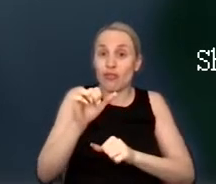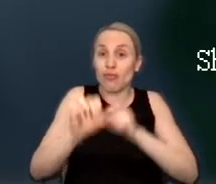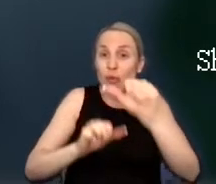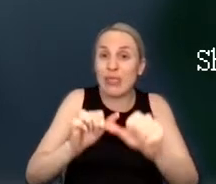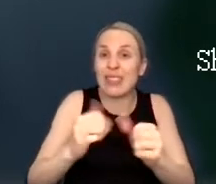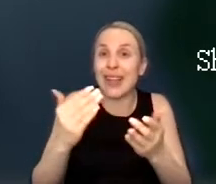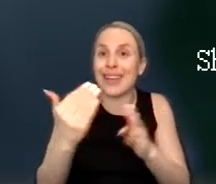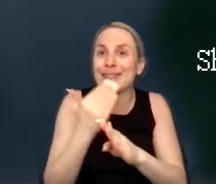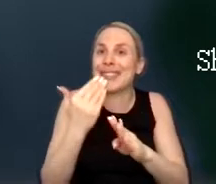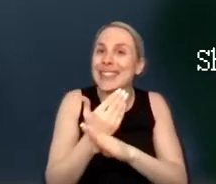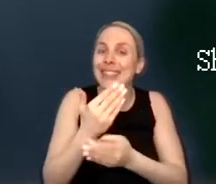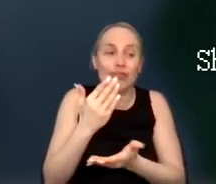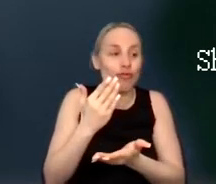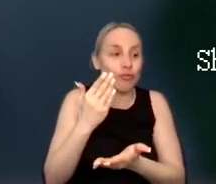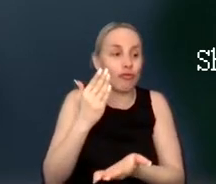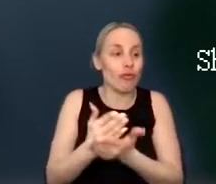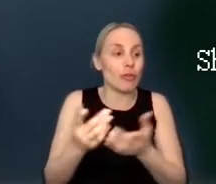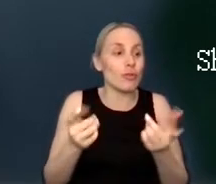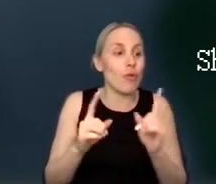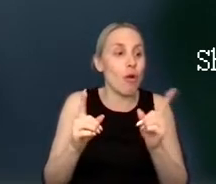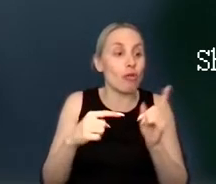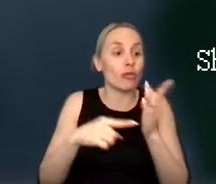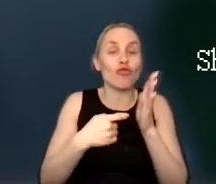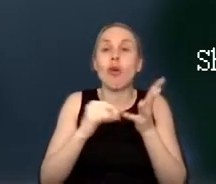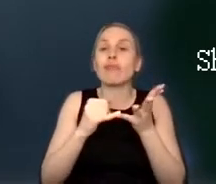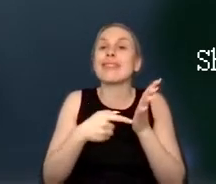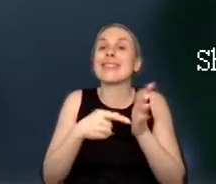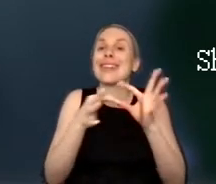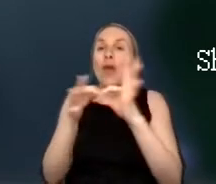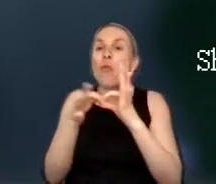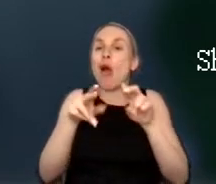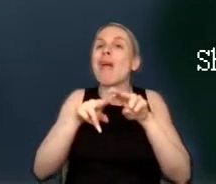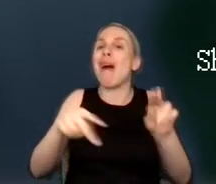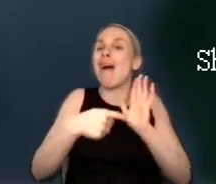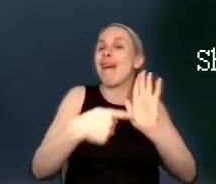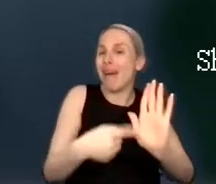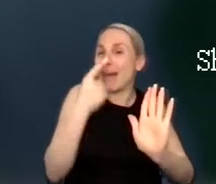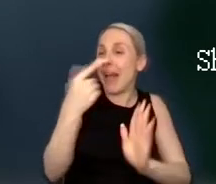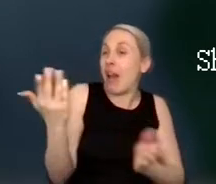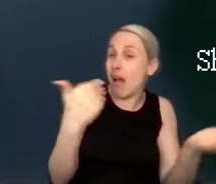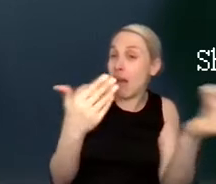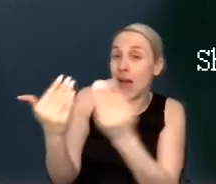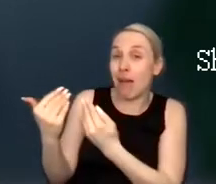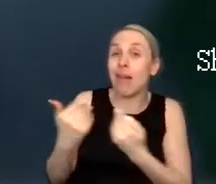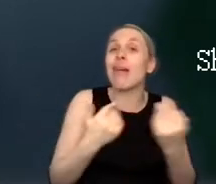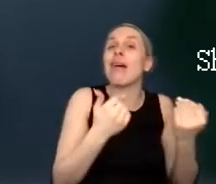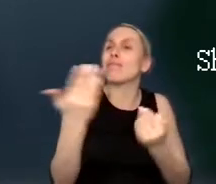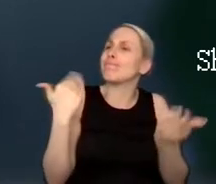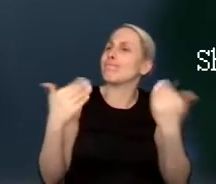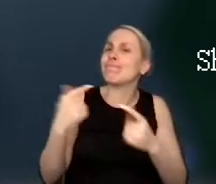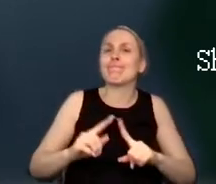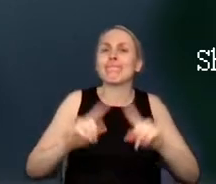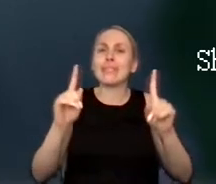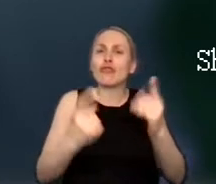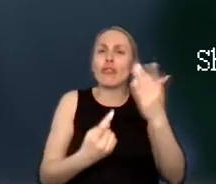when we're working on ideas and developing ideas, we bring them into the Discord through events and